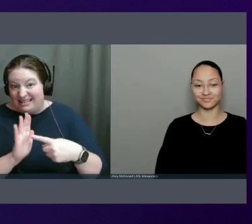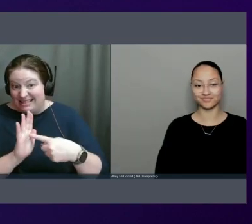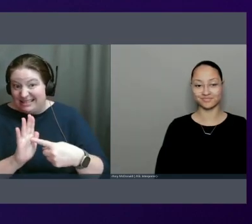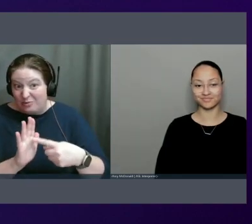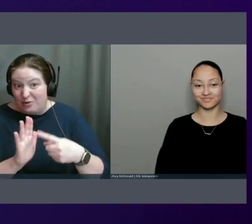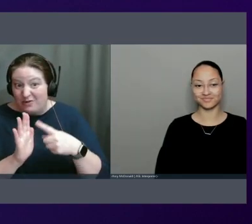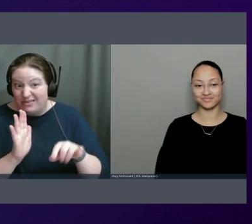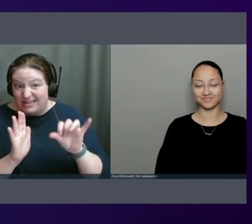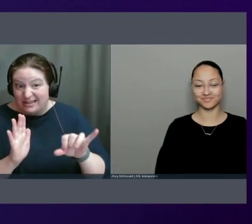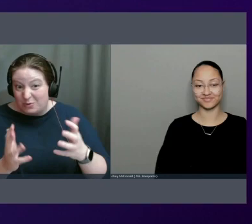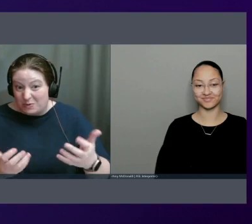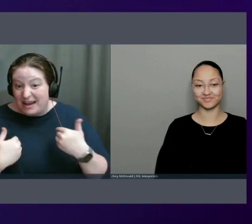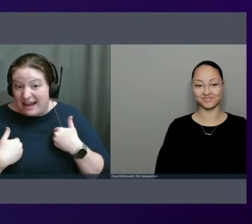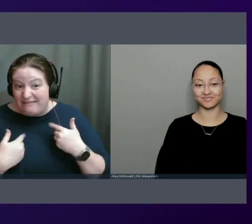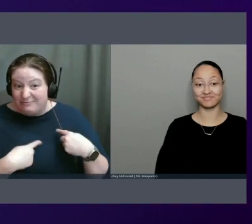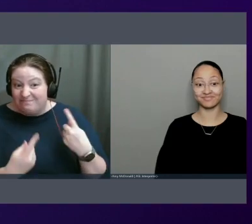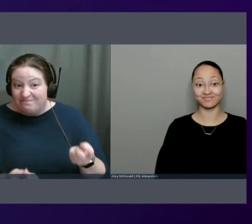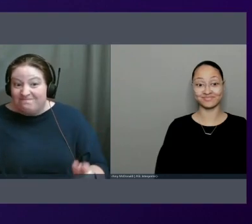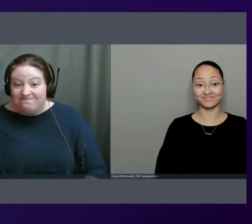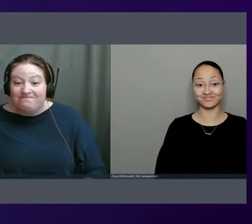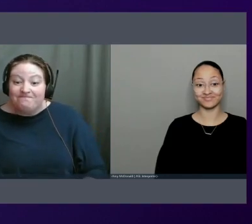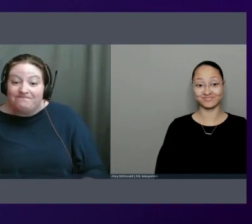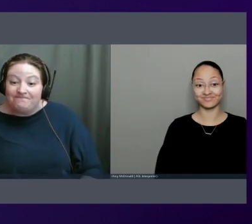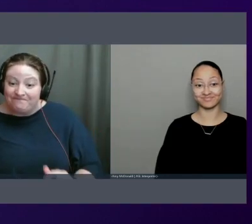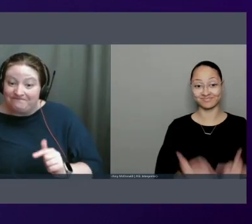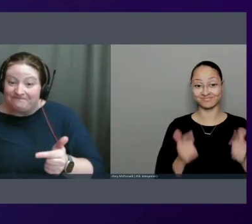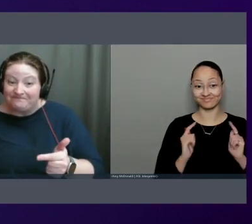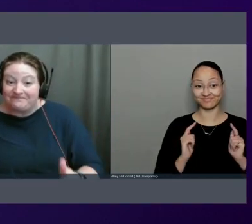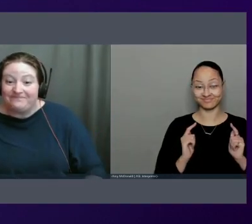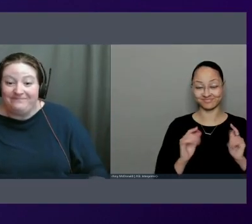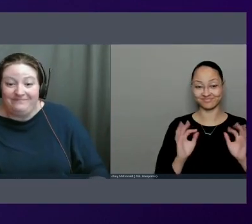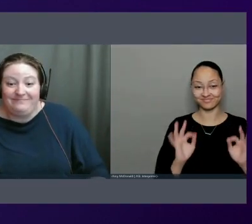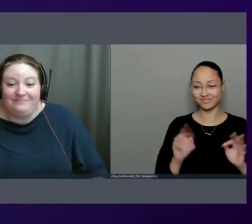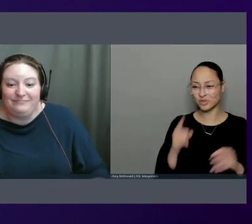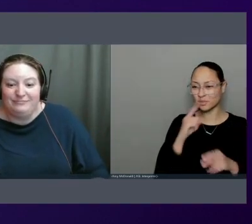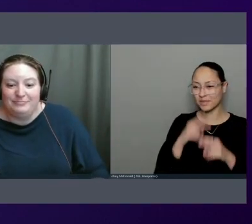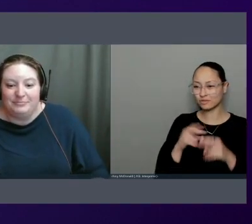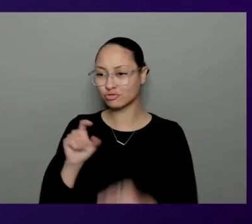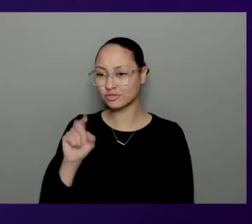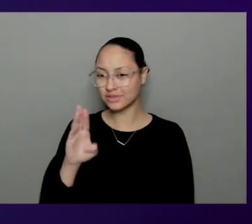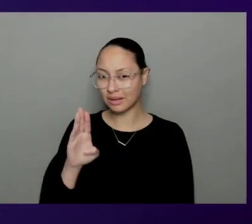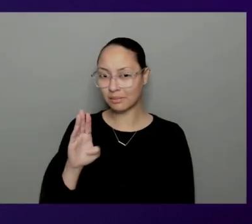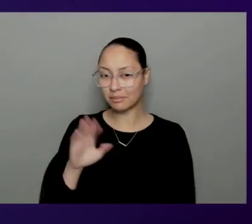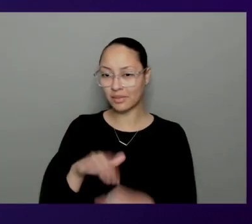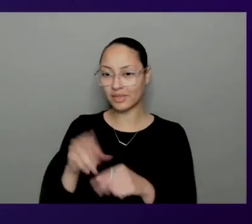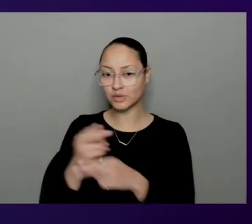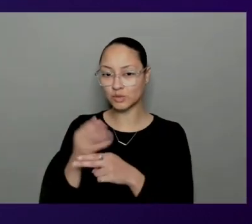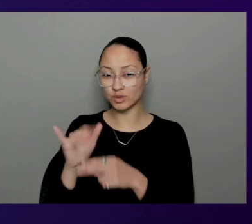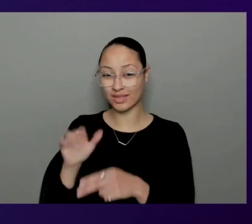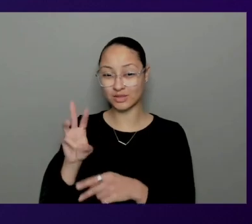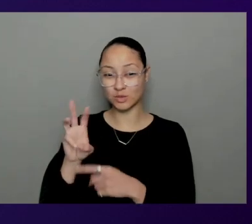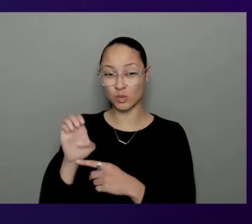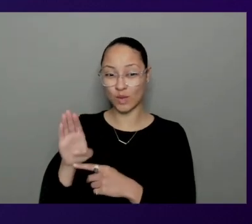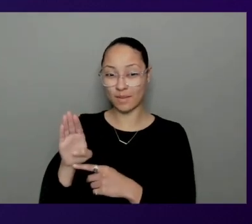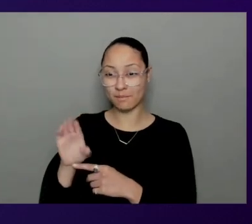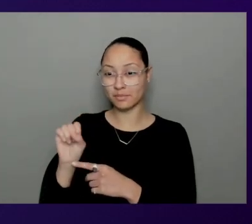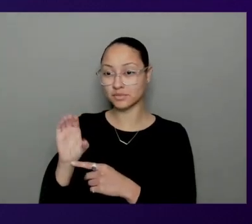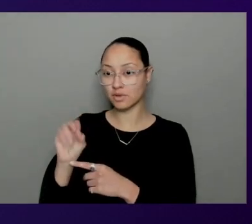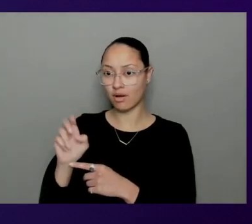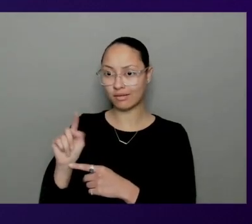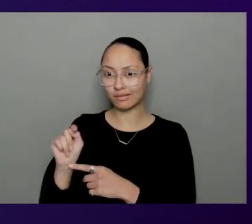you mentioned sub on that user, right? Yeah. Is that the WebSocket that you were talking about earlier in AppSync?